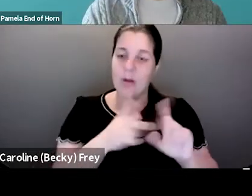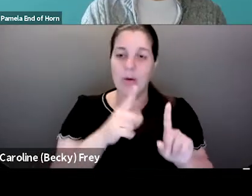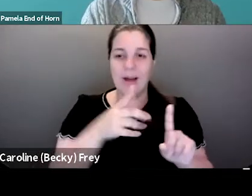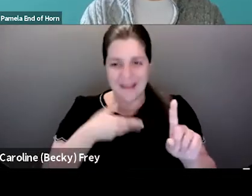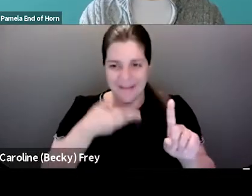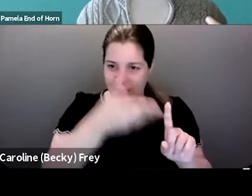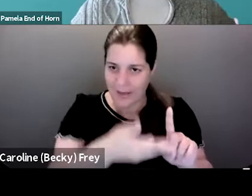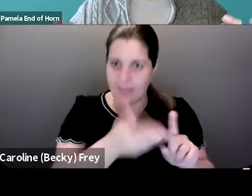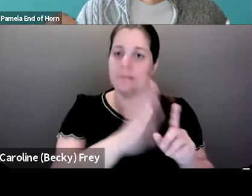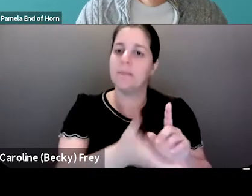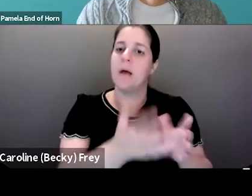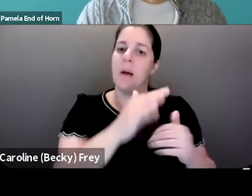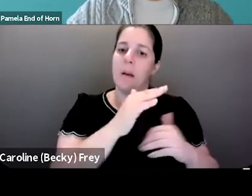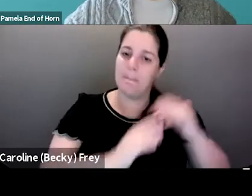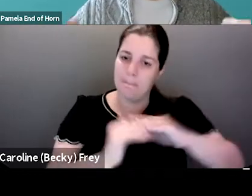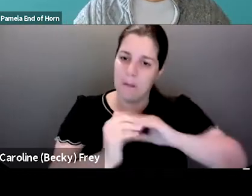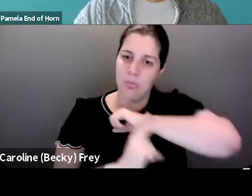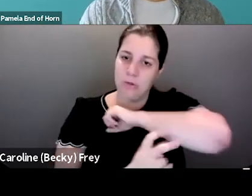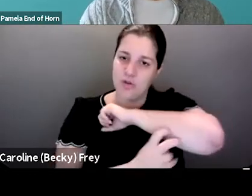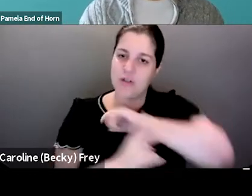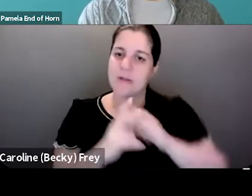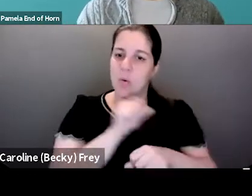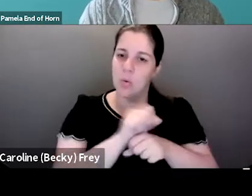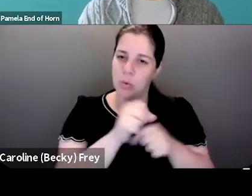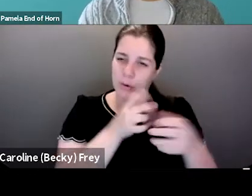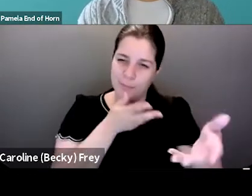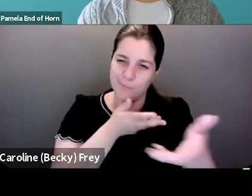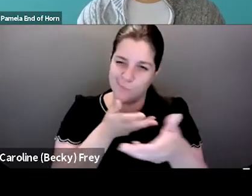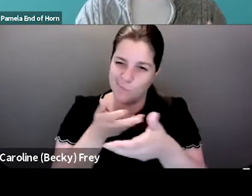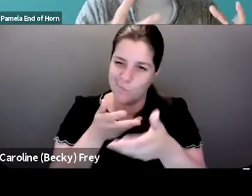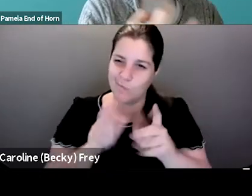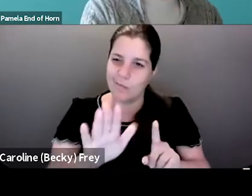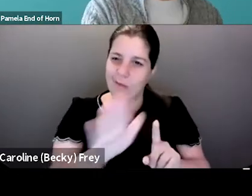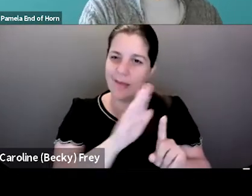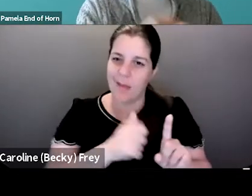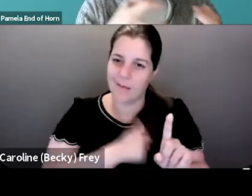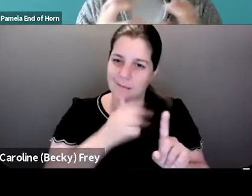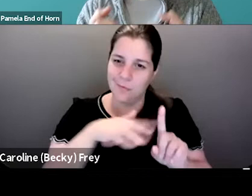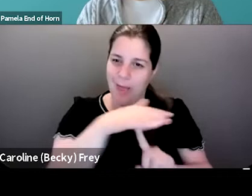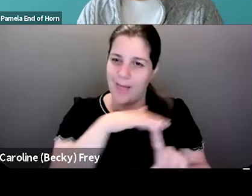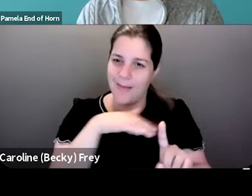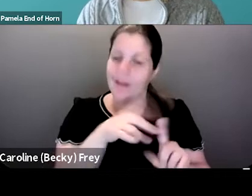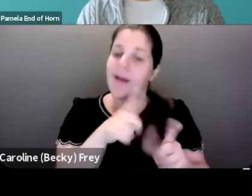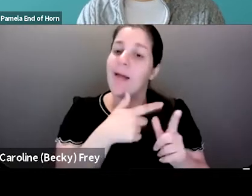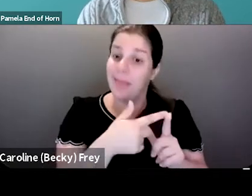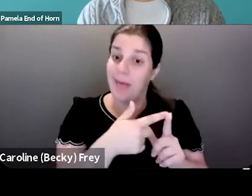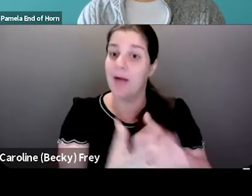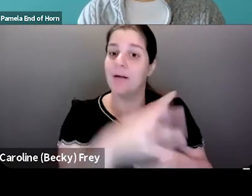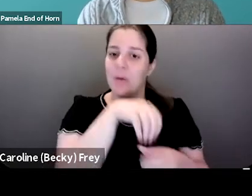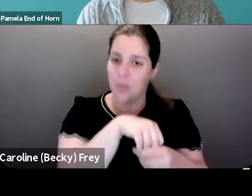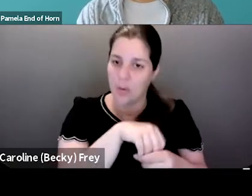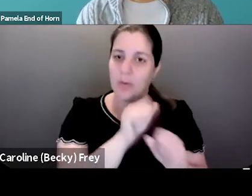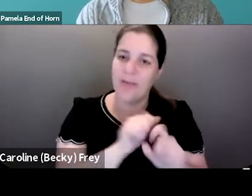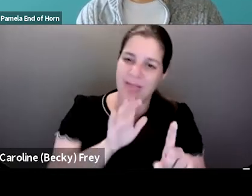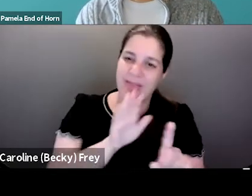in, building bridges, and working to understand their reality, and then incorporating that within your